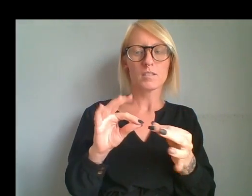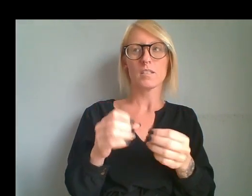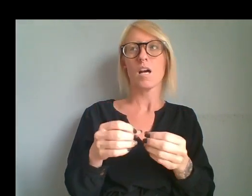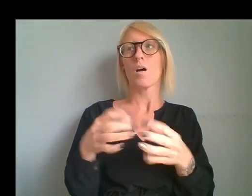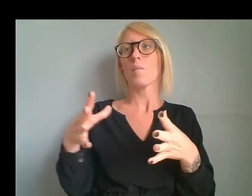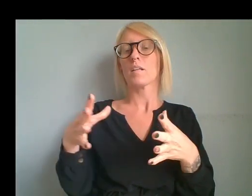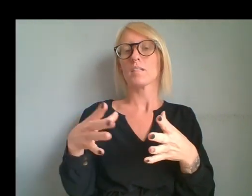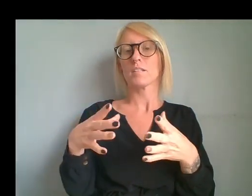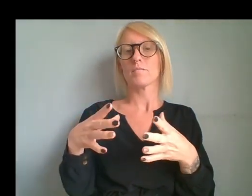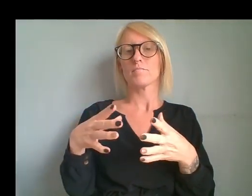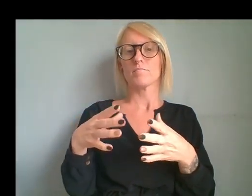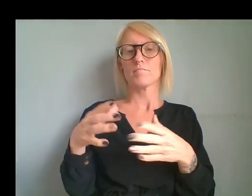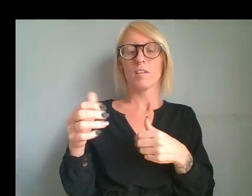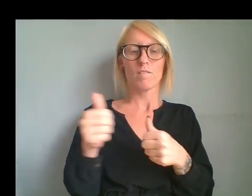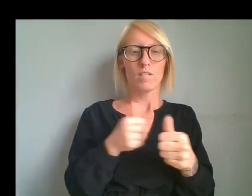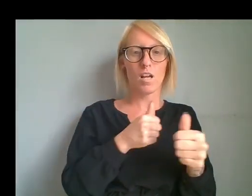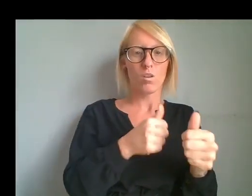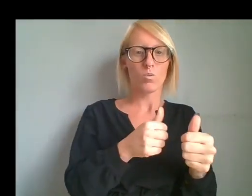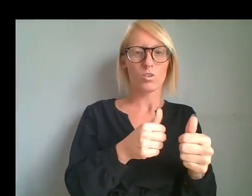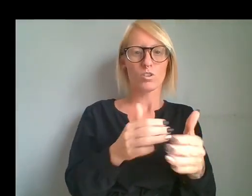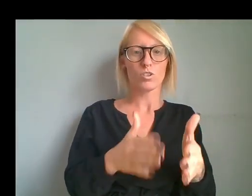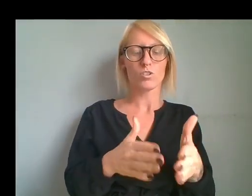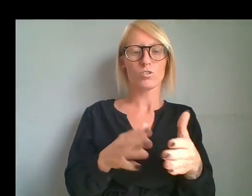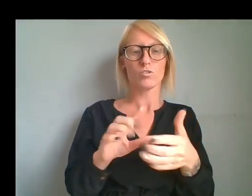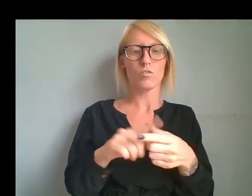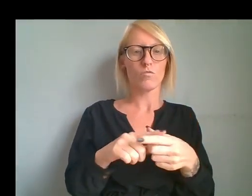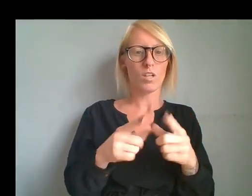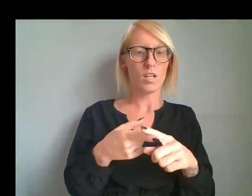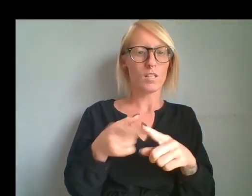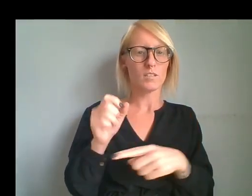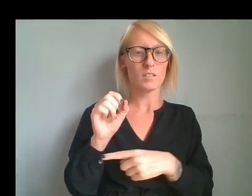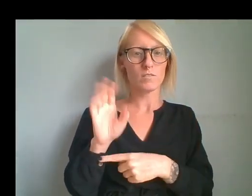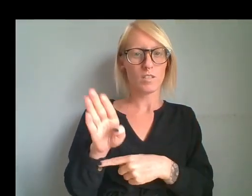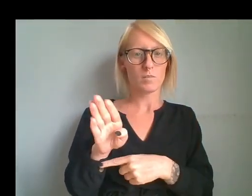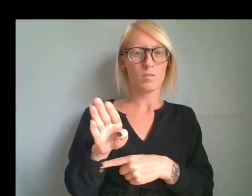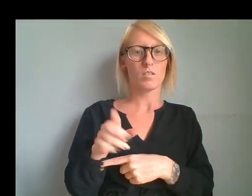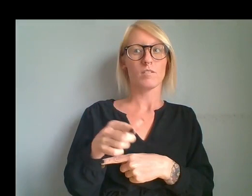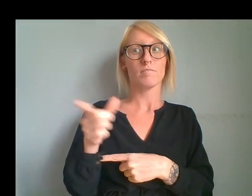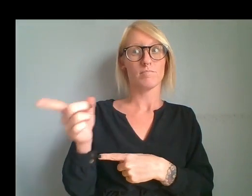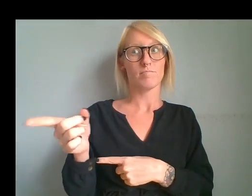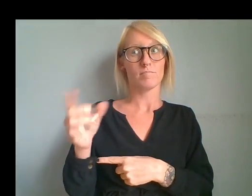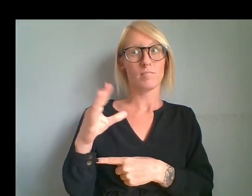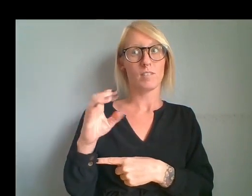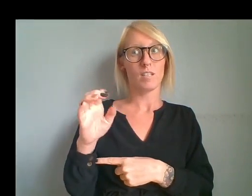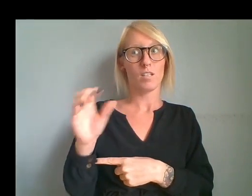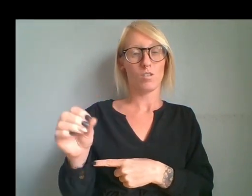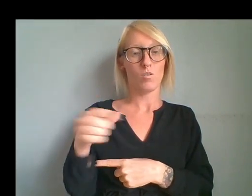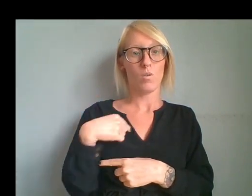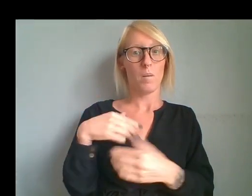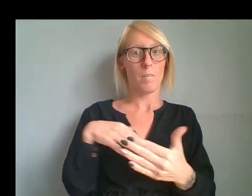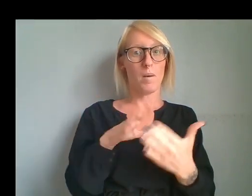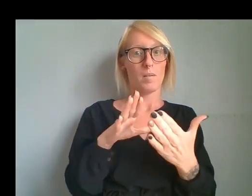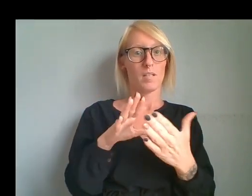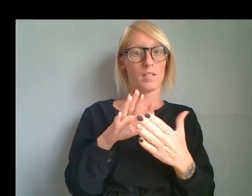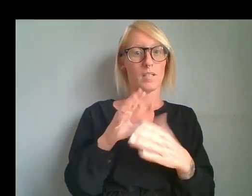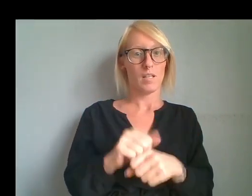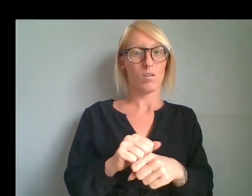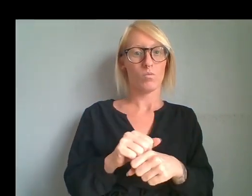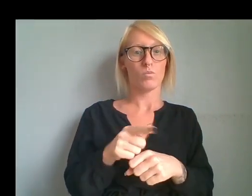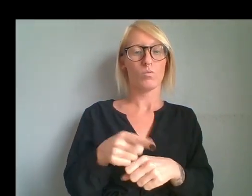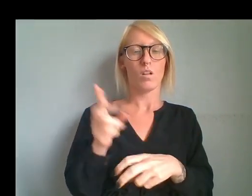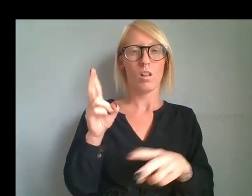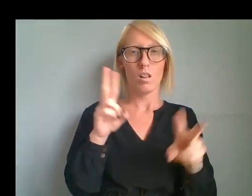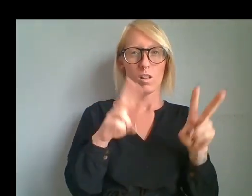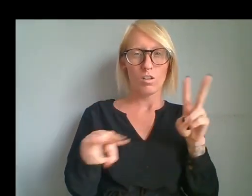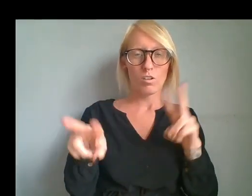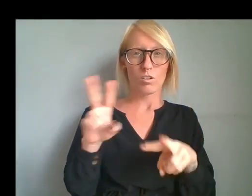have on Twitter or friends on Facebook, because again, George's account is a public account. You want to look at views